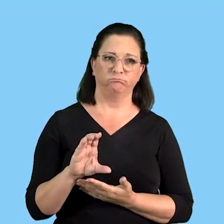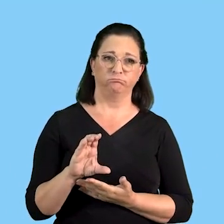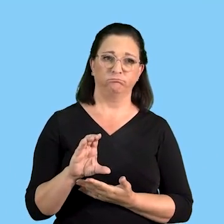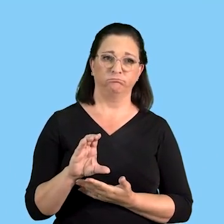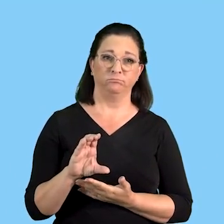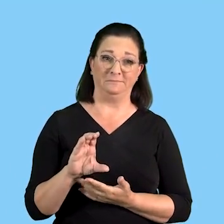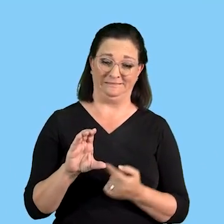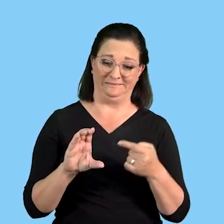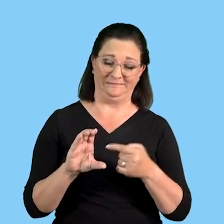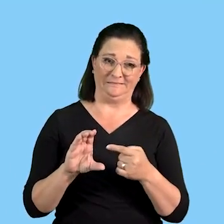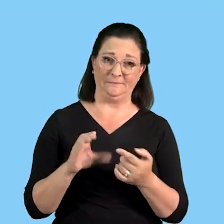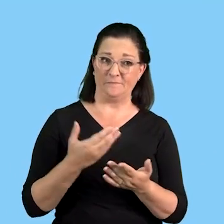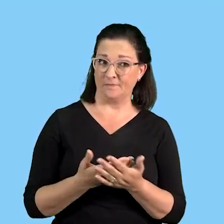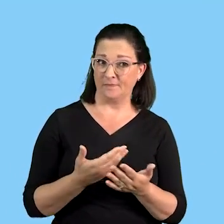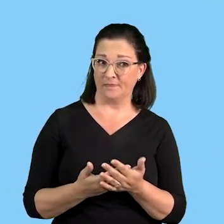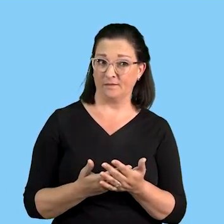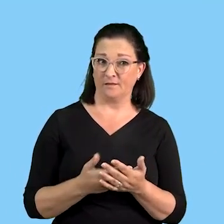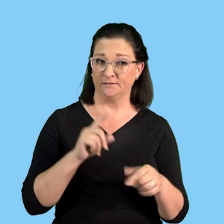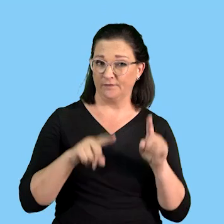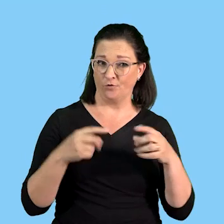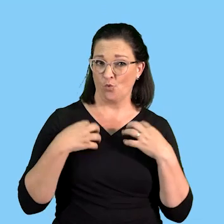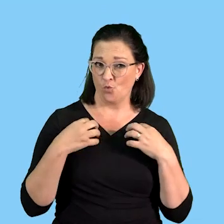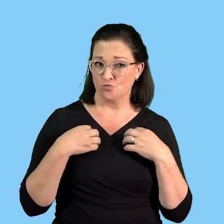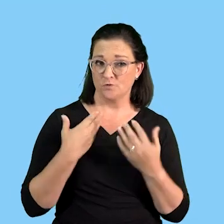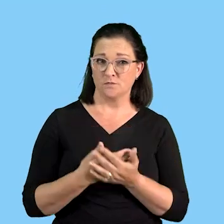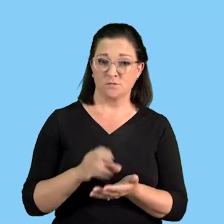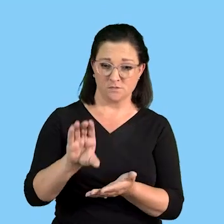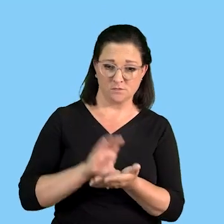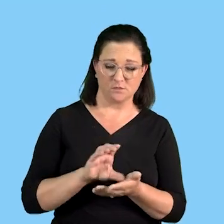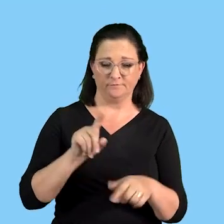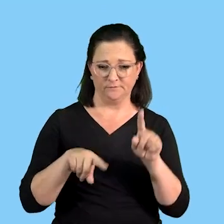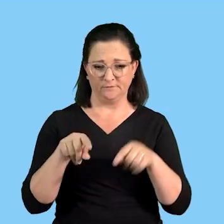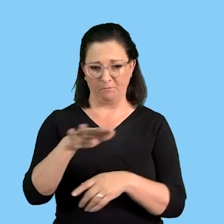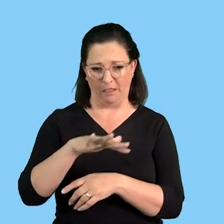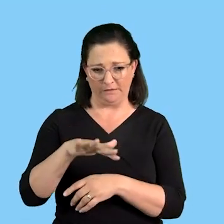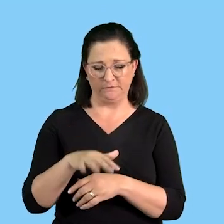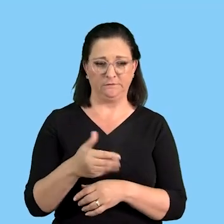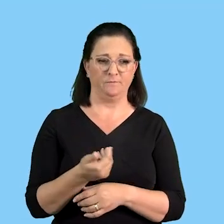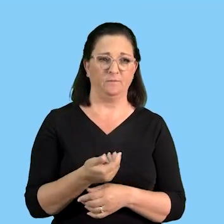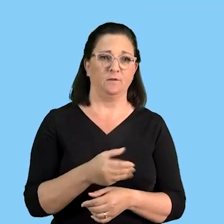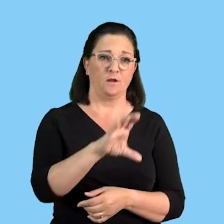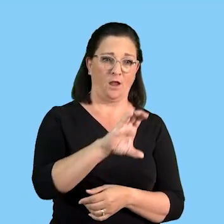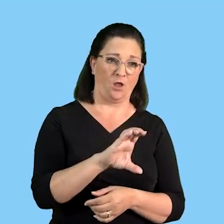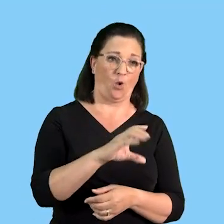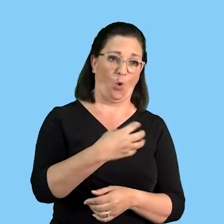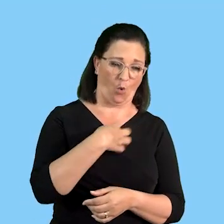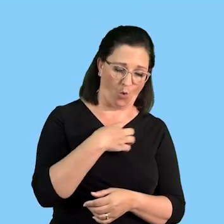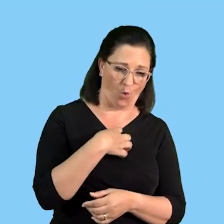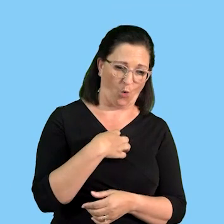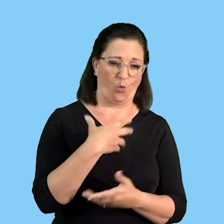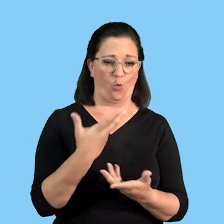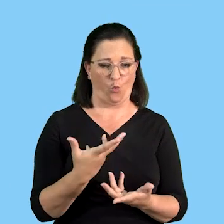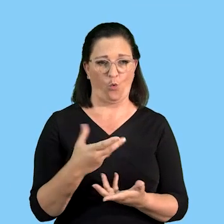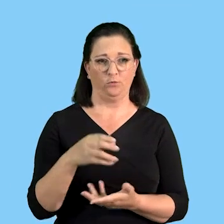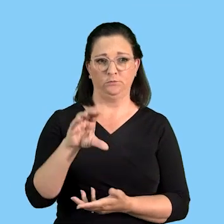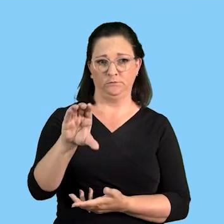of each form of ownership to obtain capital from various sources. For example, can they use their own, or